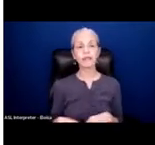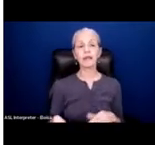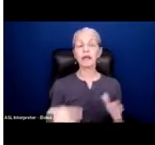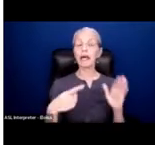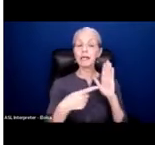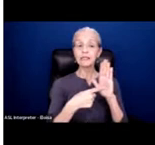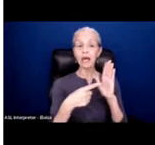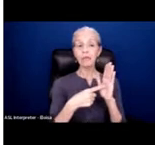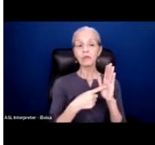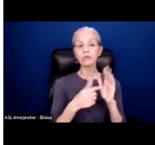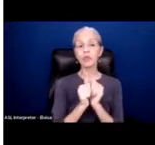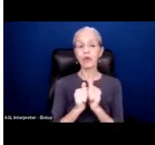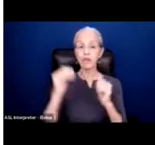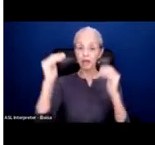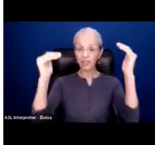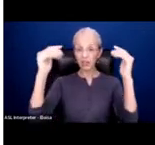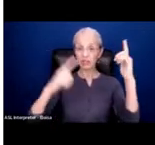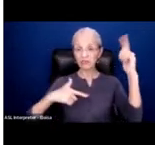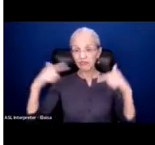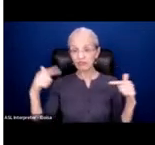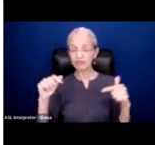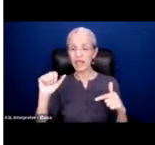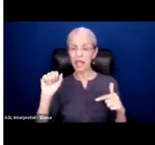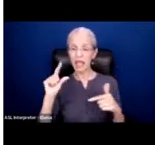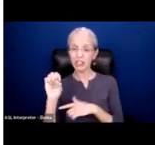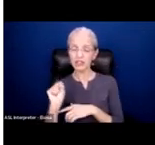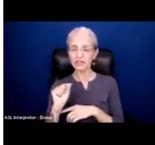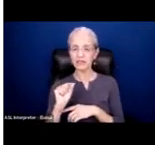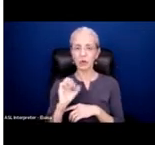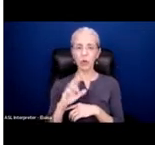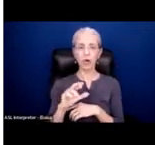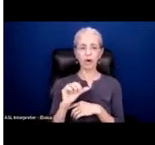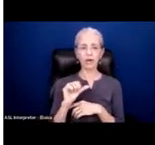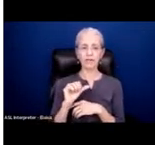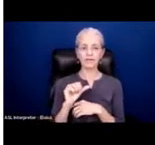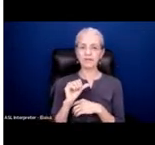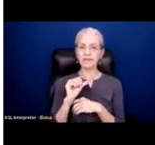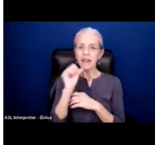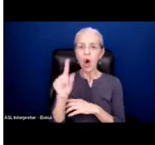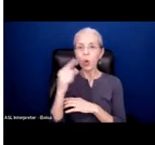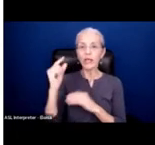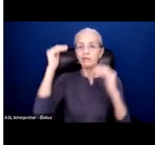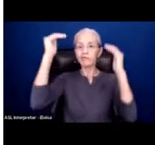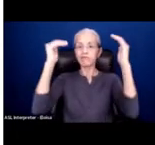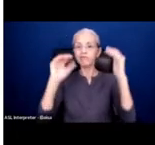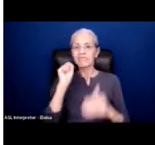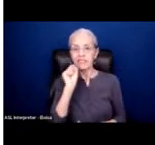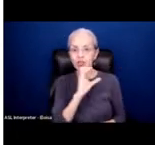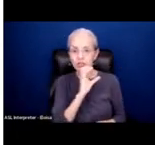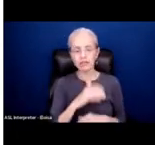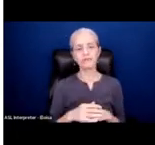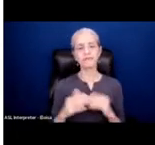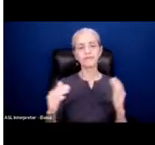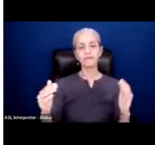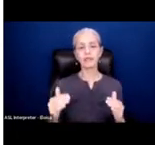with all ages as opposed to certain age groups, such as just older adults. And finally, there's a lack of